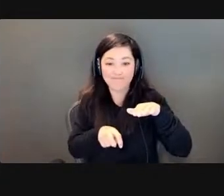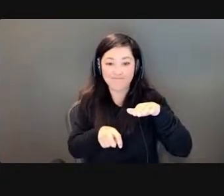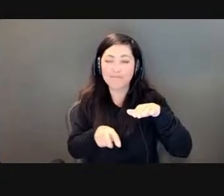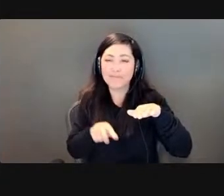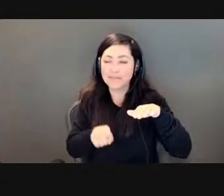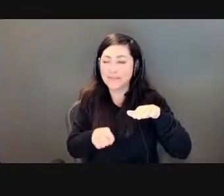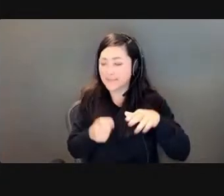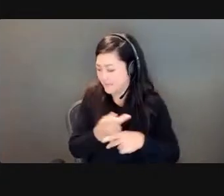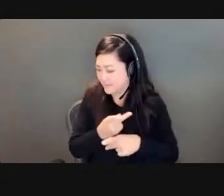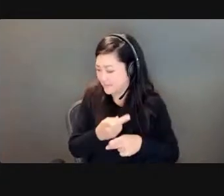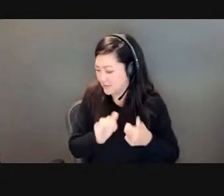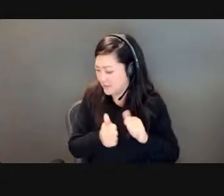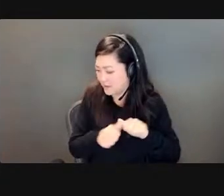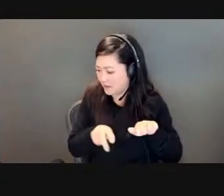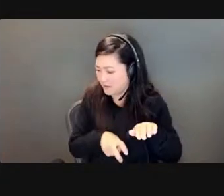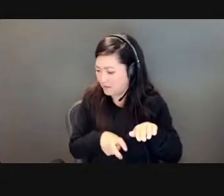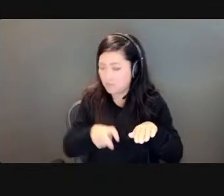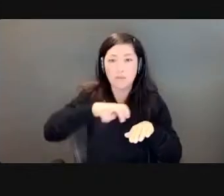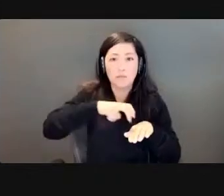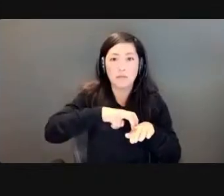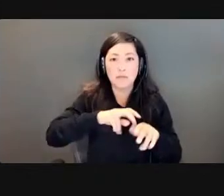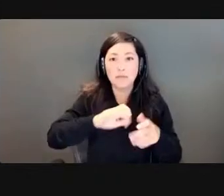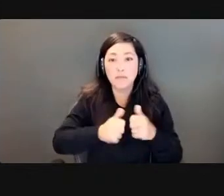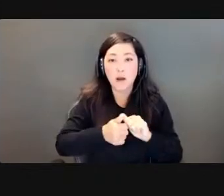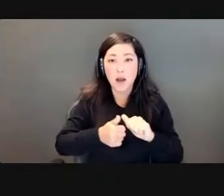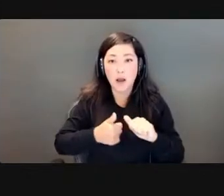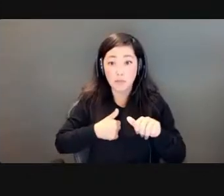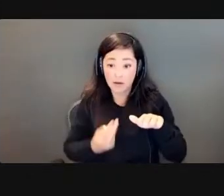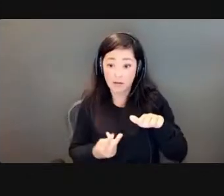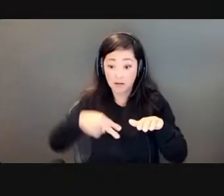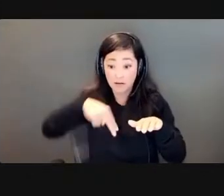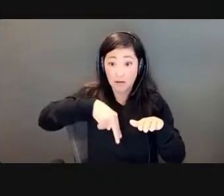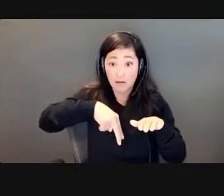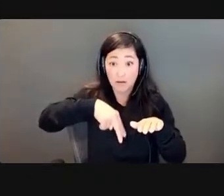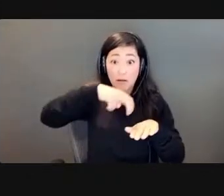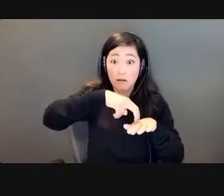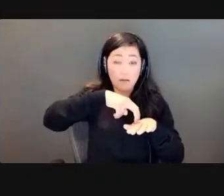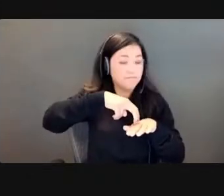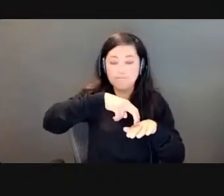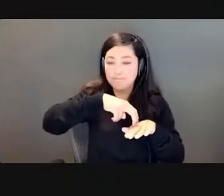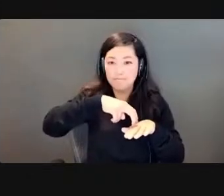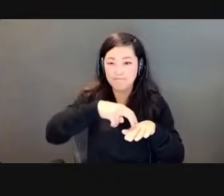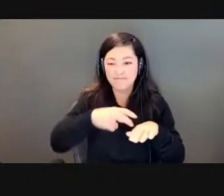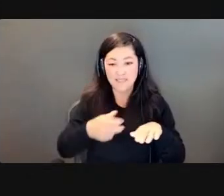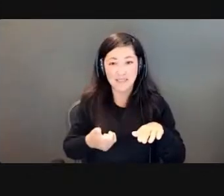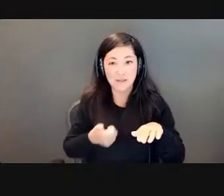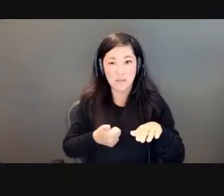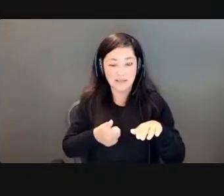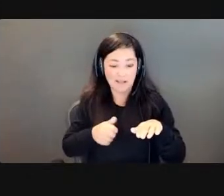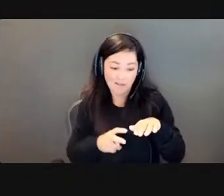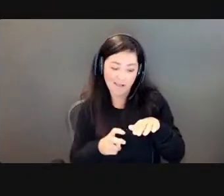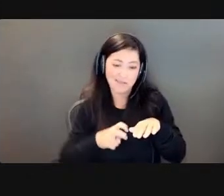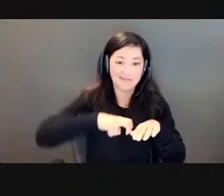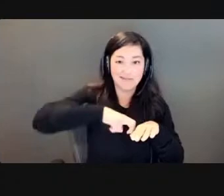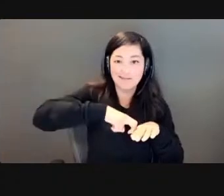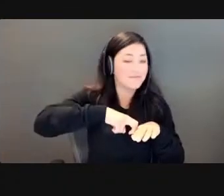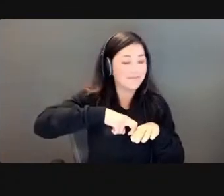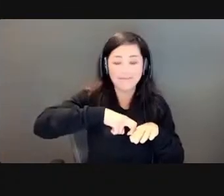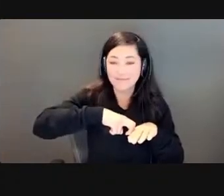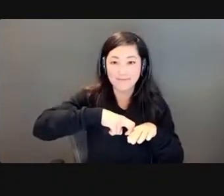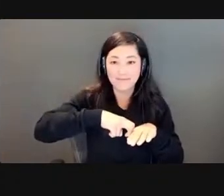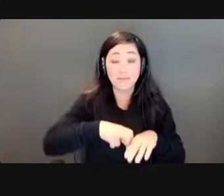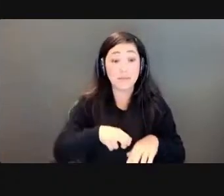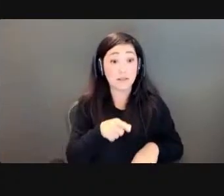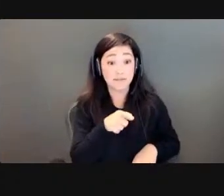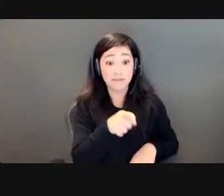I could get into bed because I cannot stand, and that's too high of a lift to get into just using my arms. So this